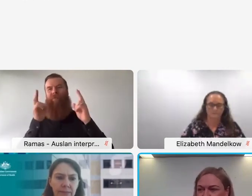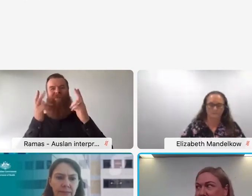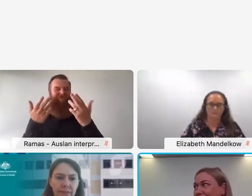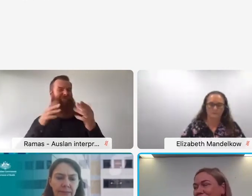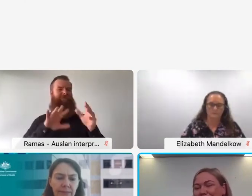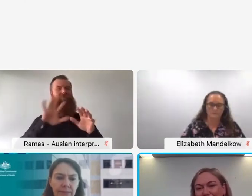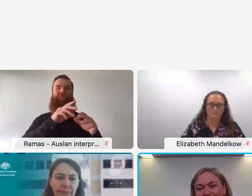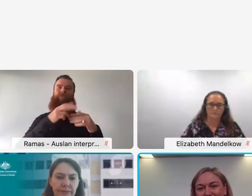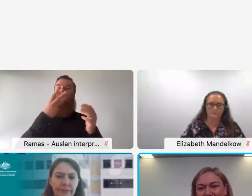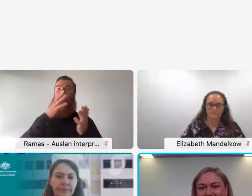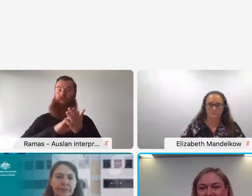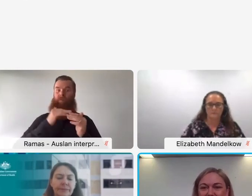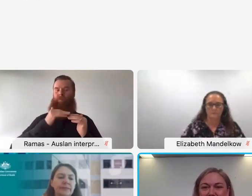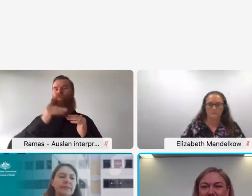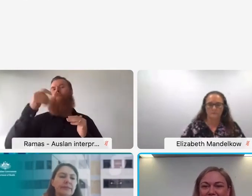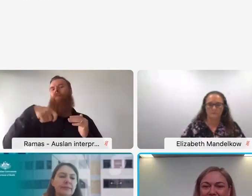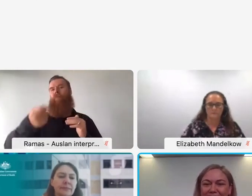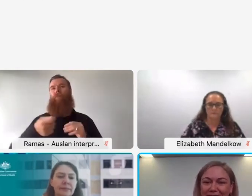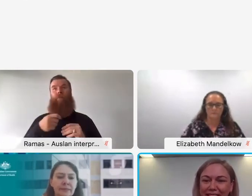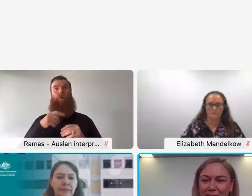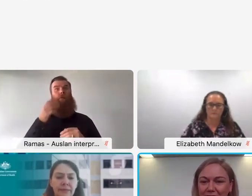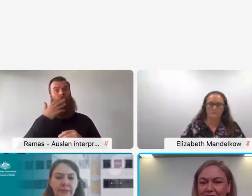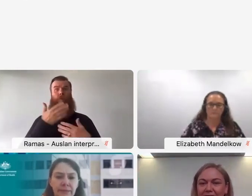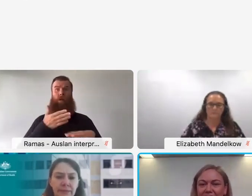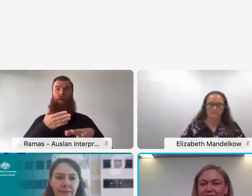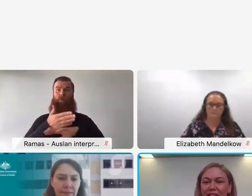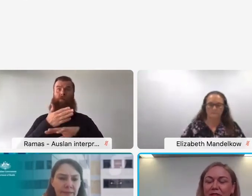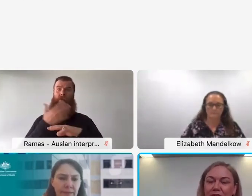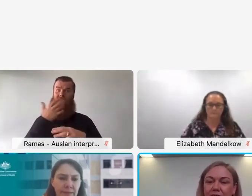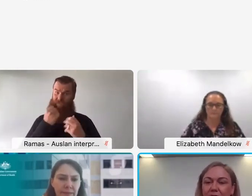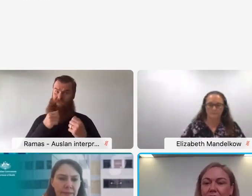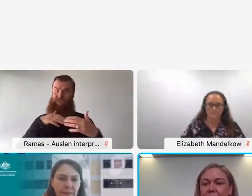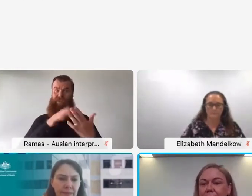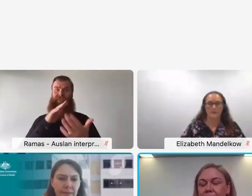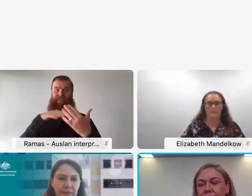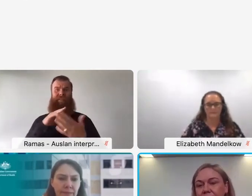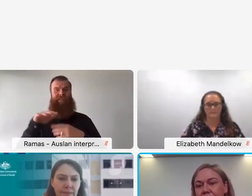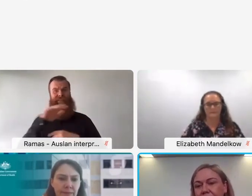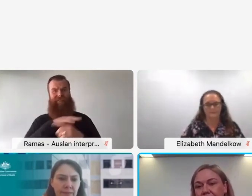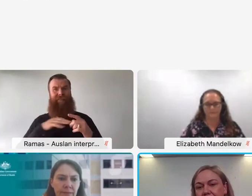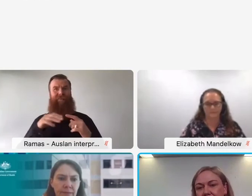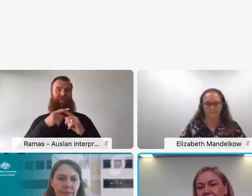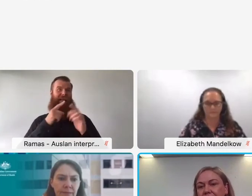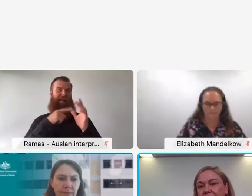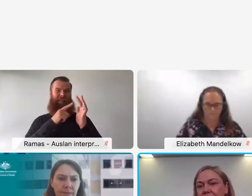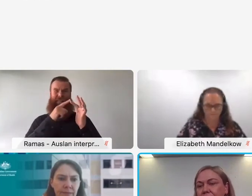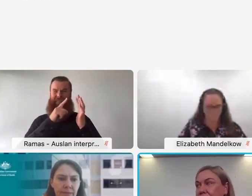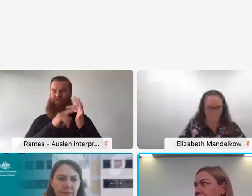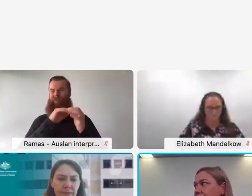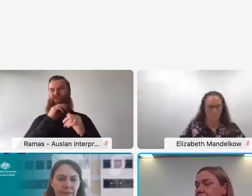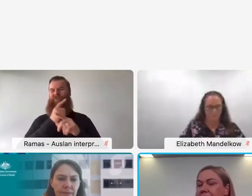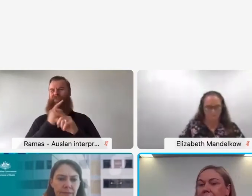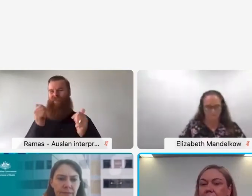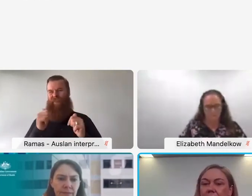very, very challenging locations, as Elizabeth can attest to. So we certainly understand that there's